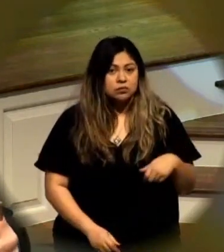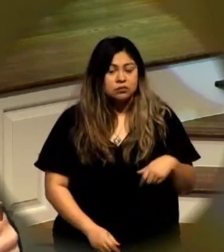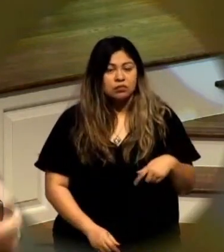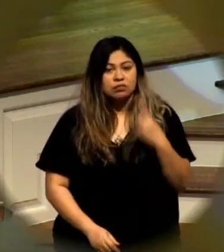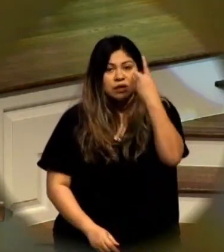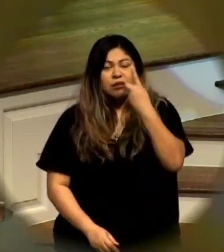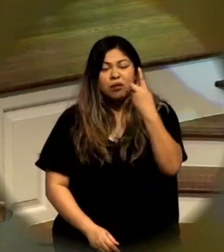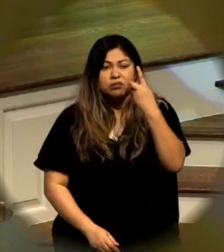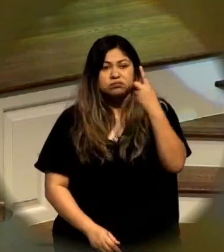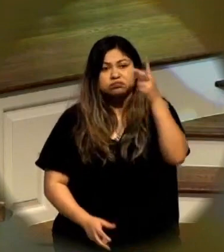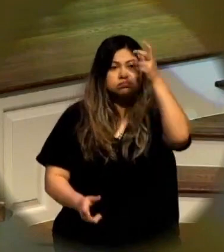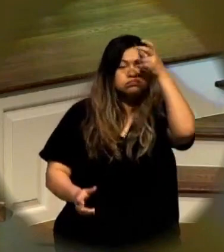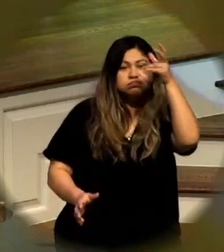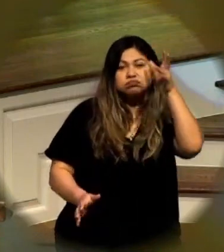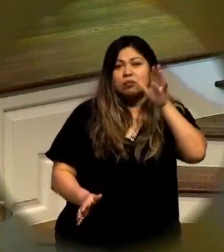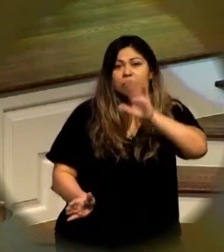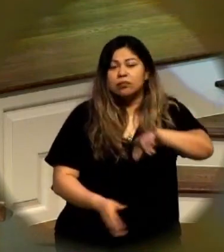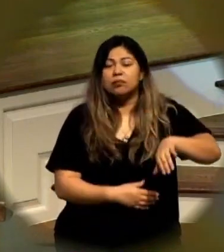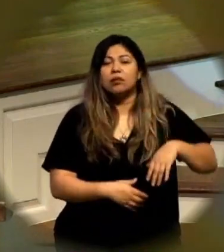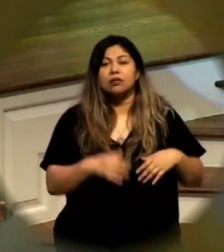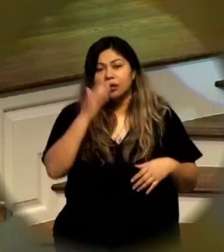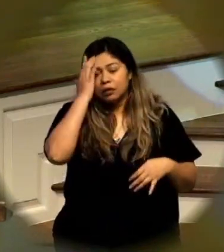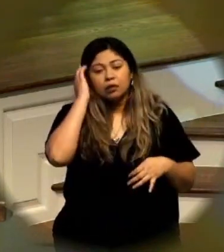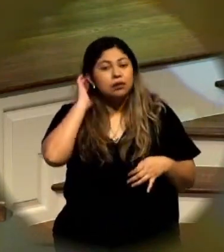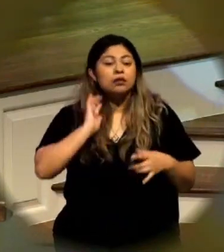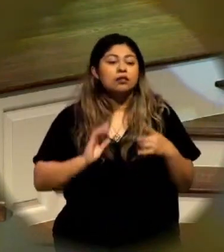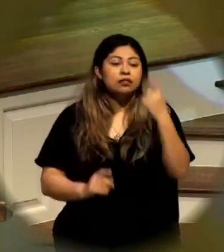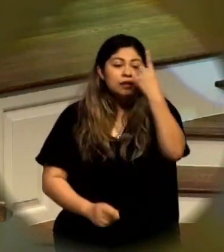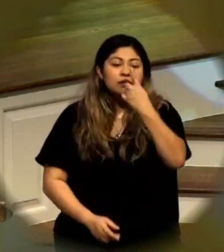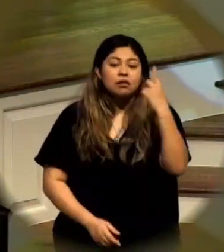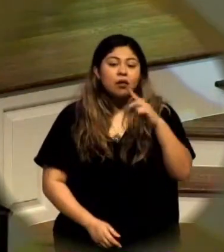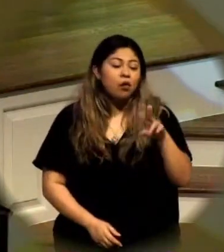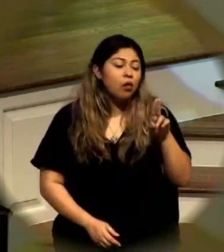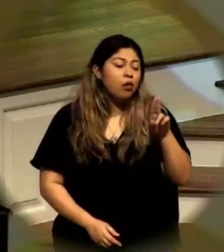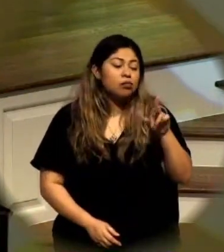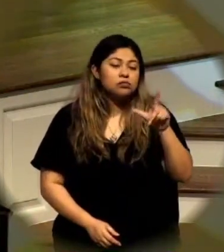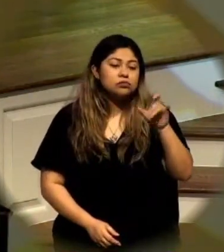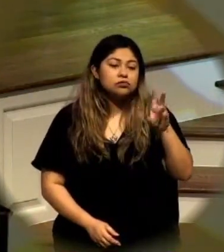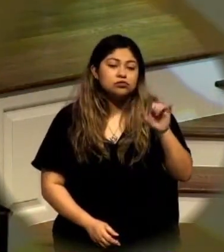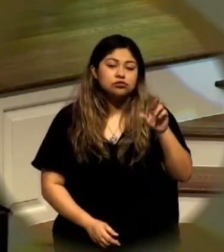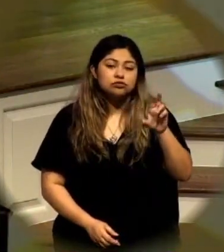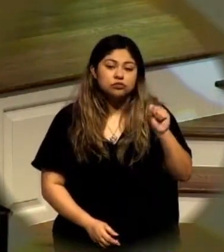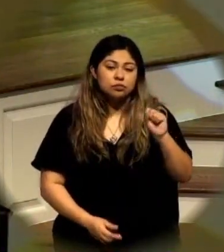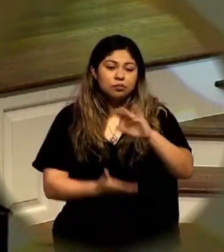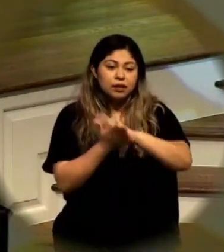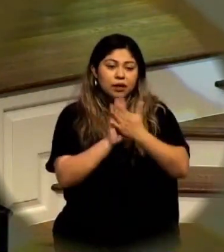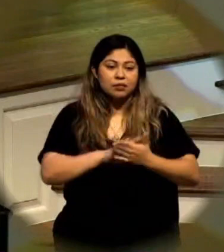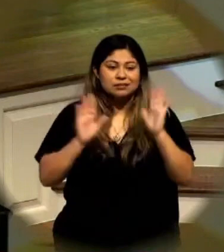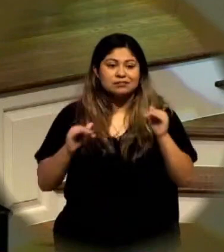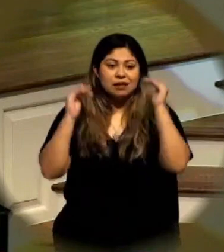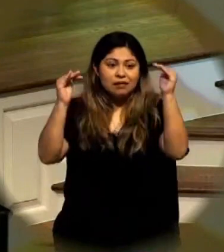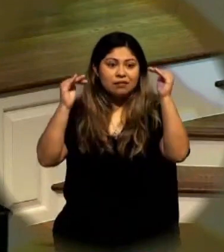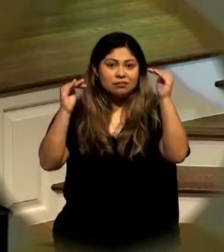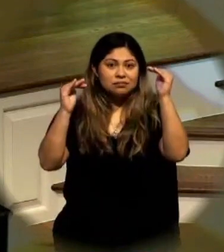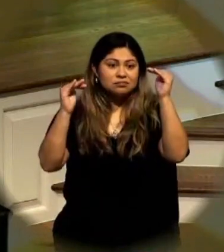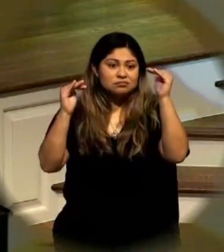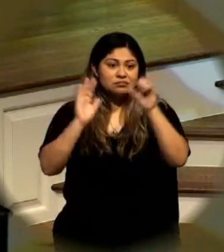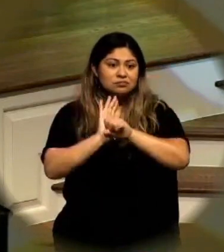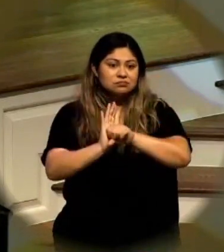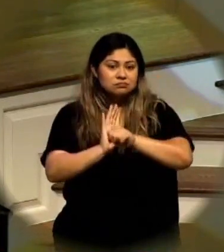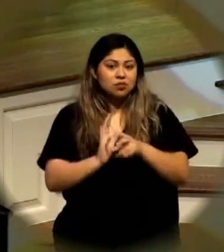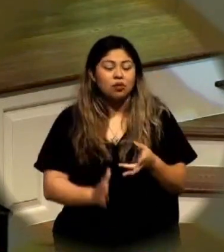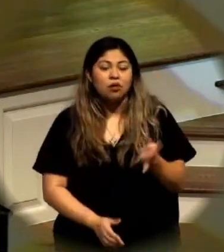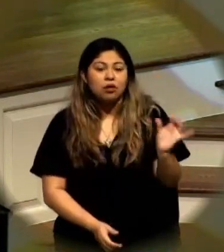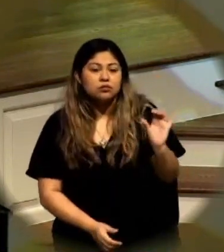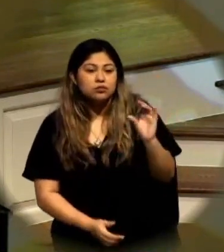We find that stomach ulcers become a status symbol. He says we infect our children with this virus early. We don't just want them to pass